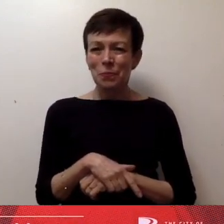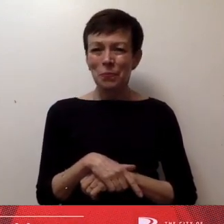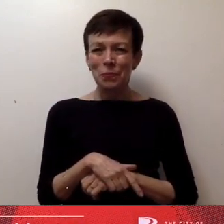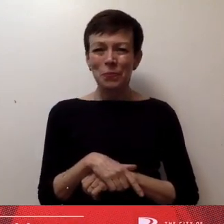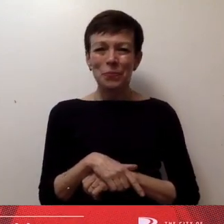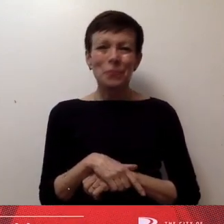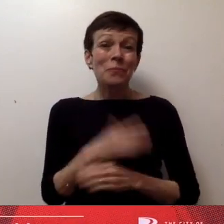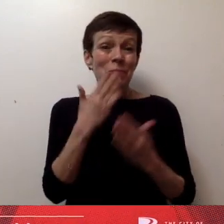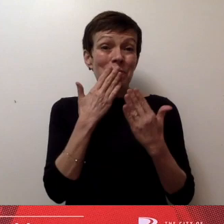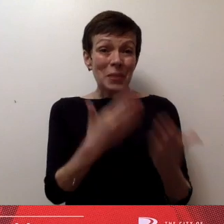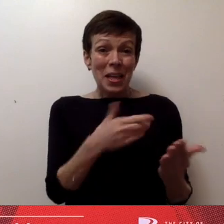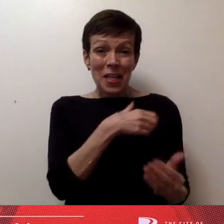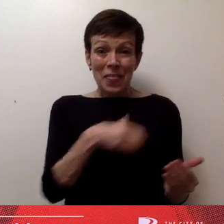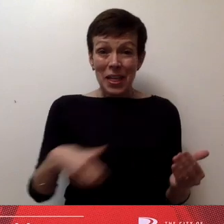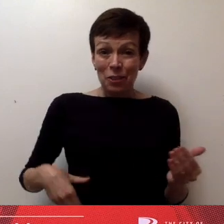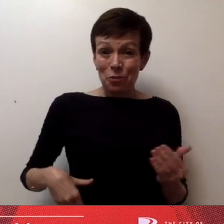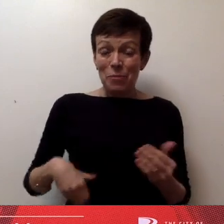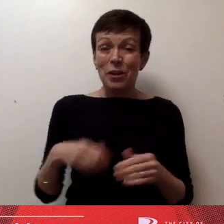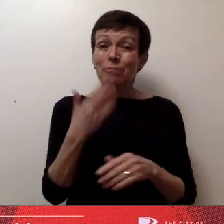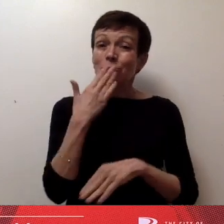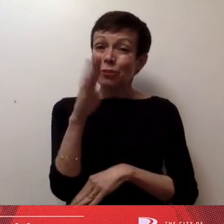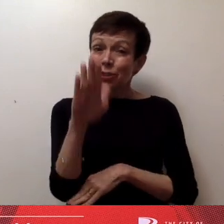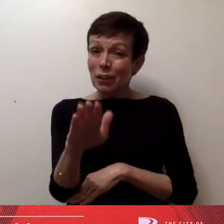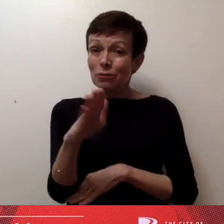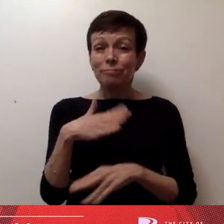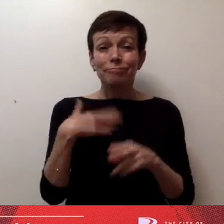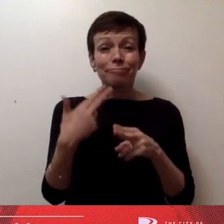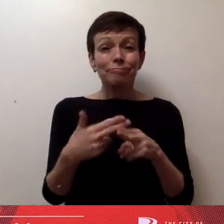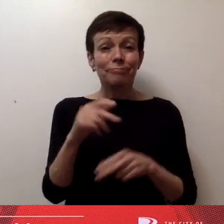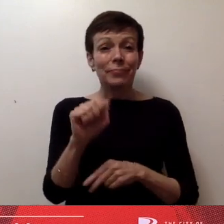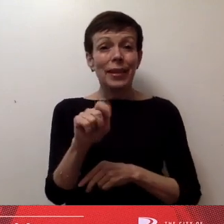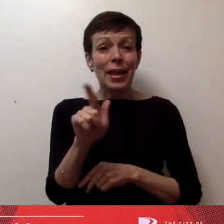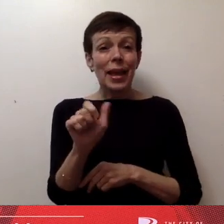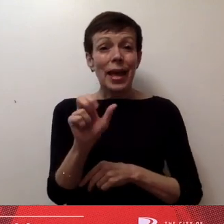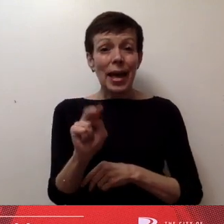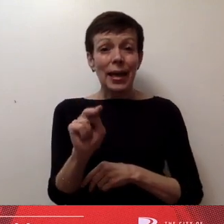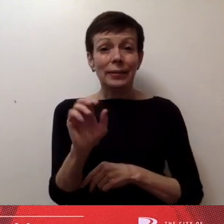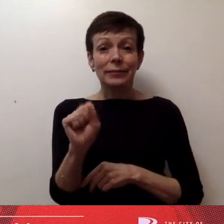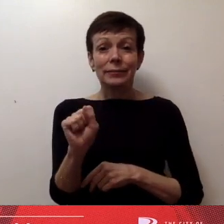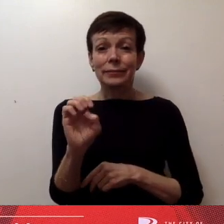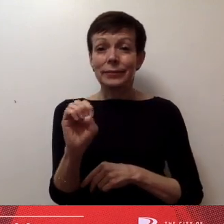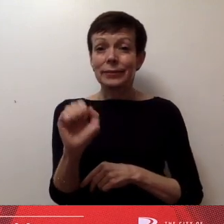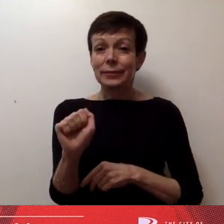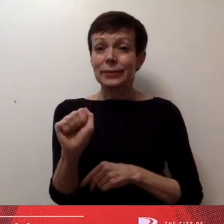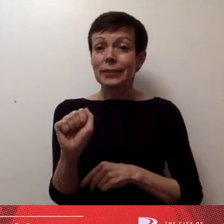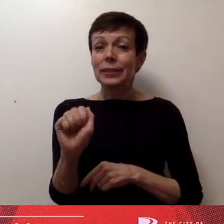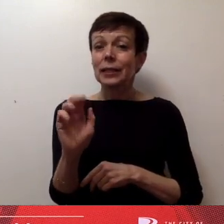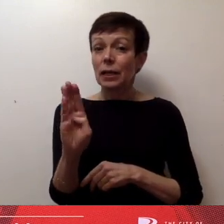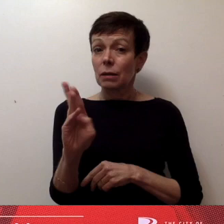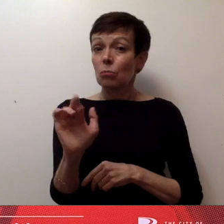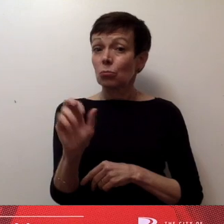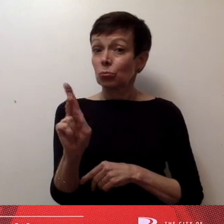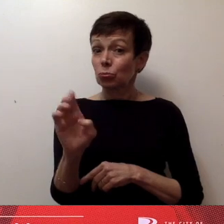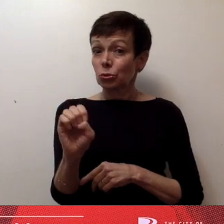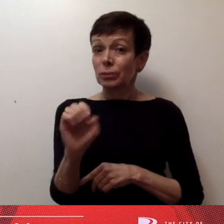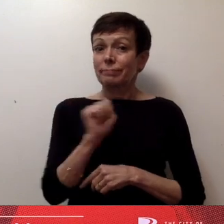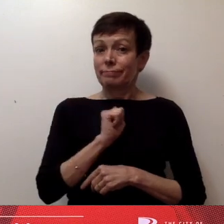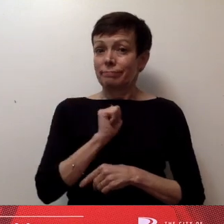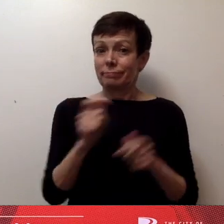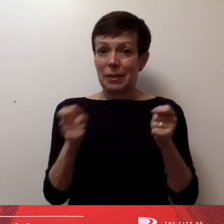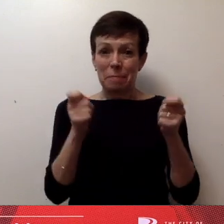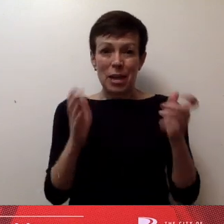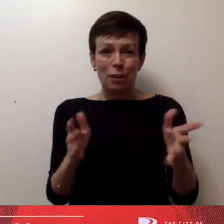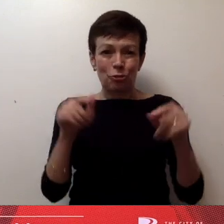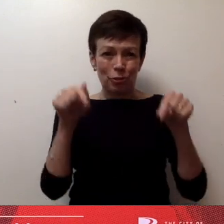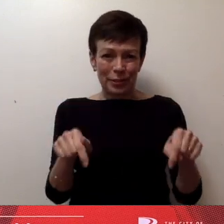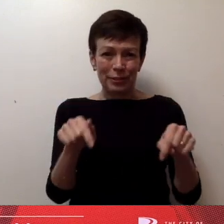So thank you, Mayor Veer, and good afternoon, Red Deer. I'm Alan Seabrook, City Manager here at the City of Red Deer. I'm glad to have the opportunity to speak to you